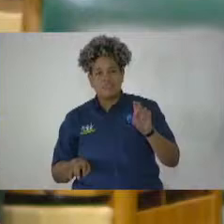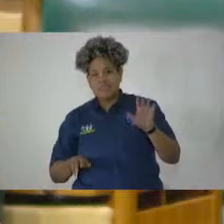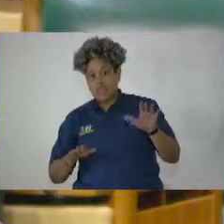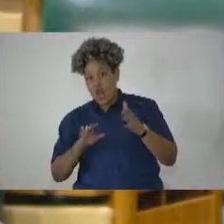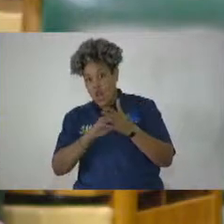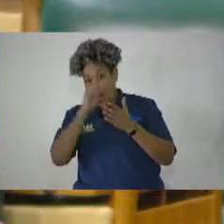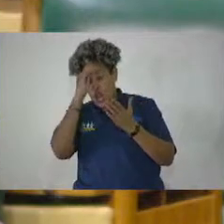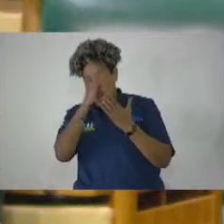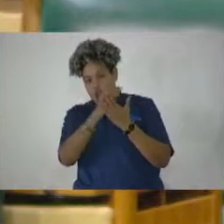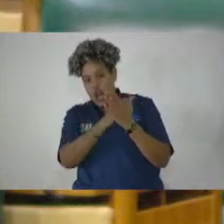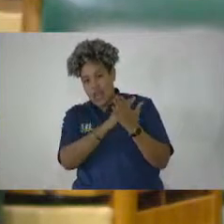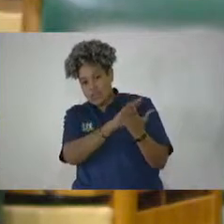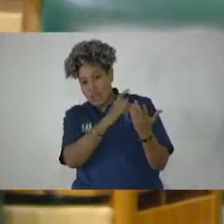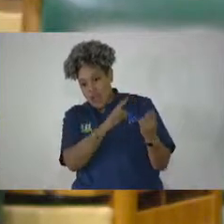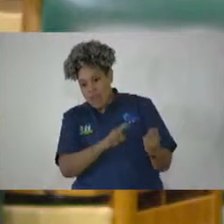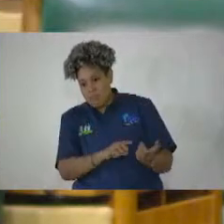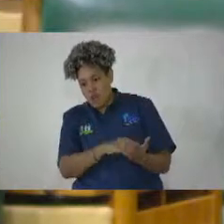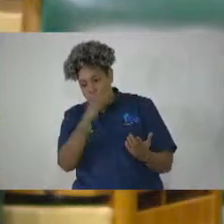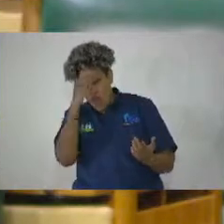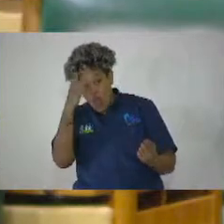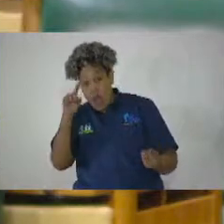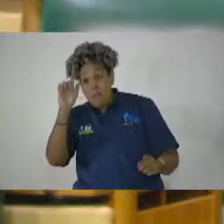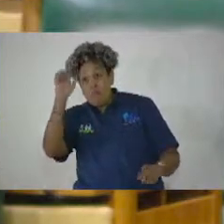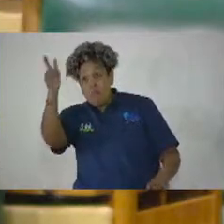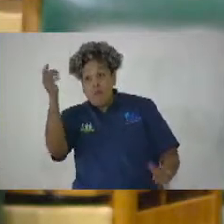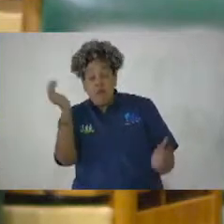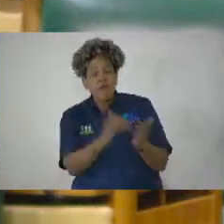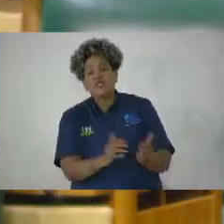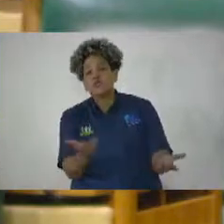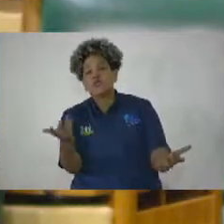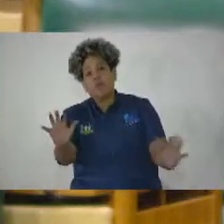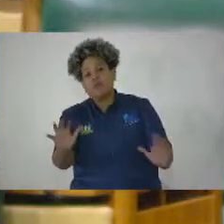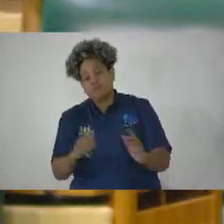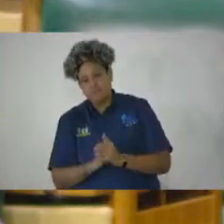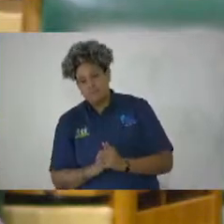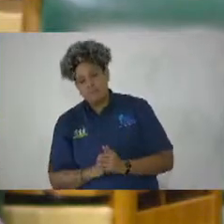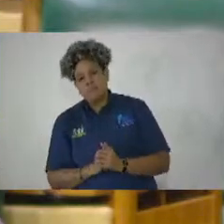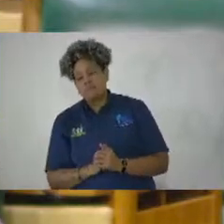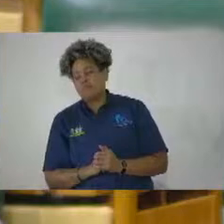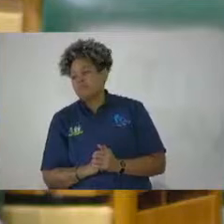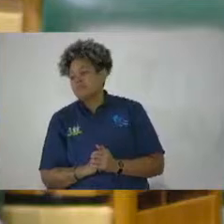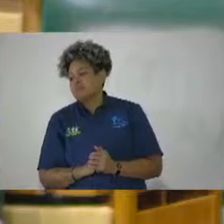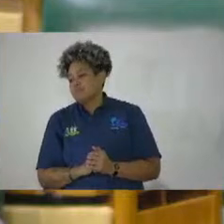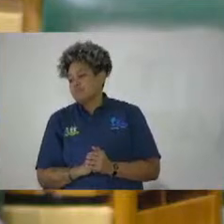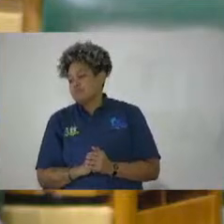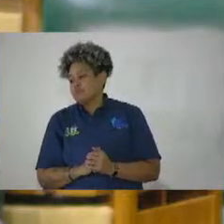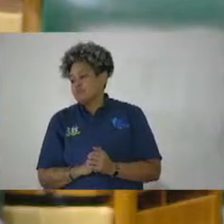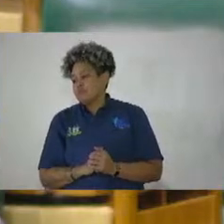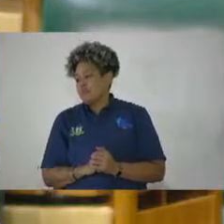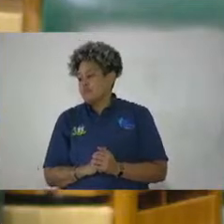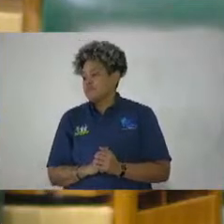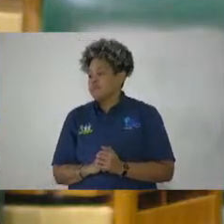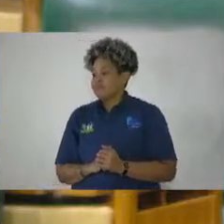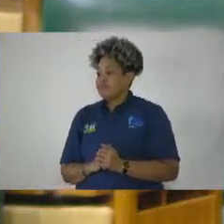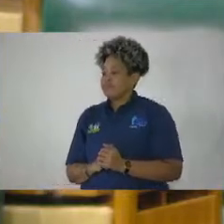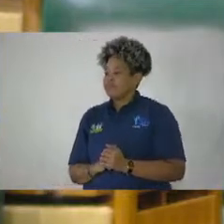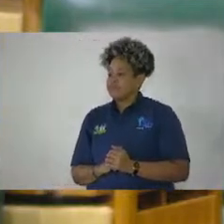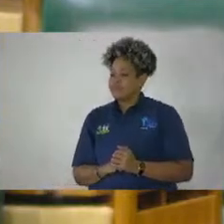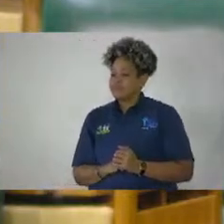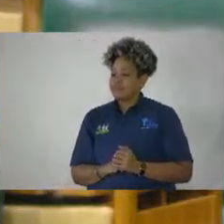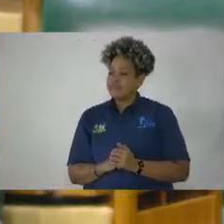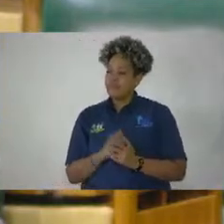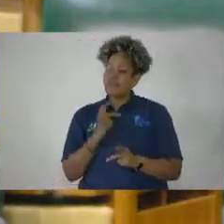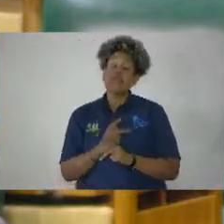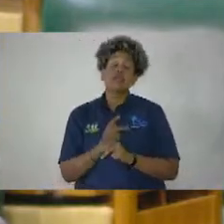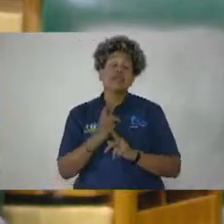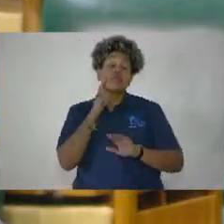the lessons from it, and ensure that those lessons we keep for a long time and we never